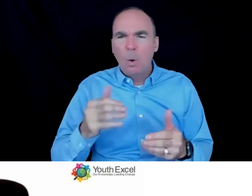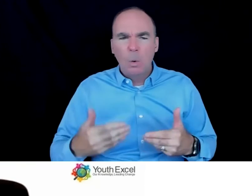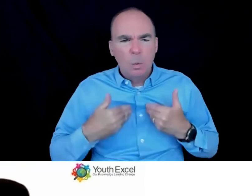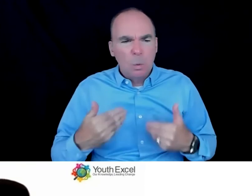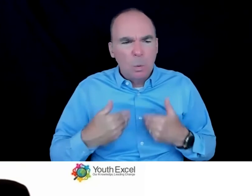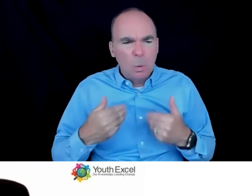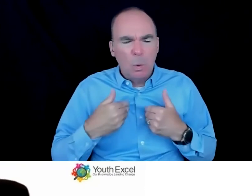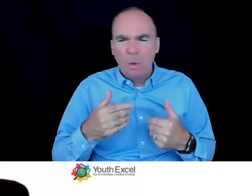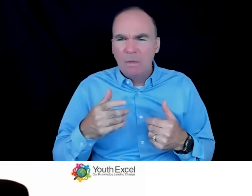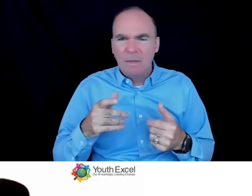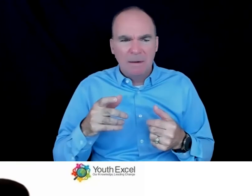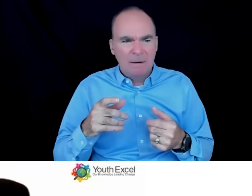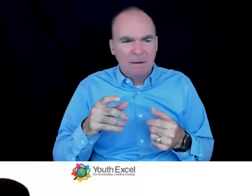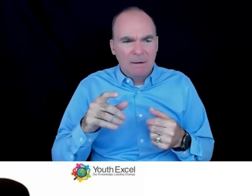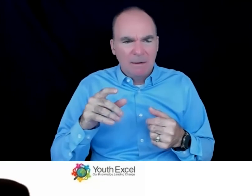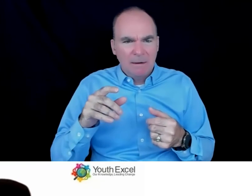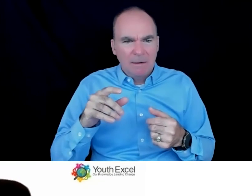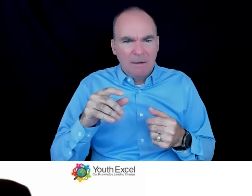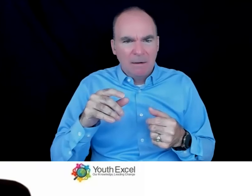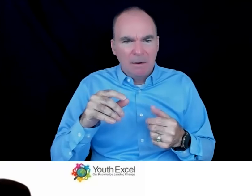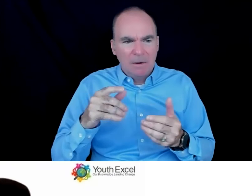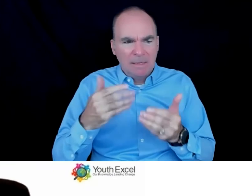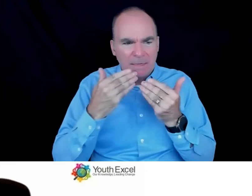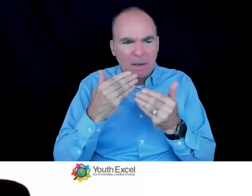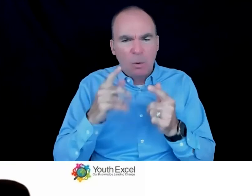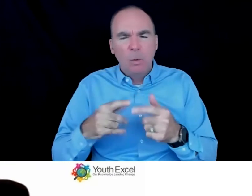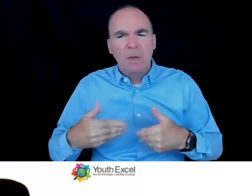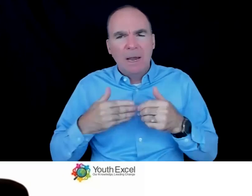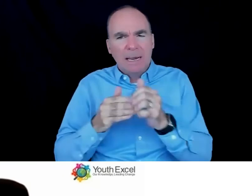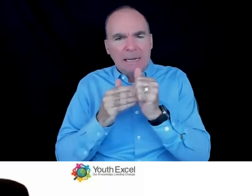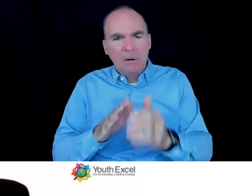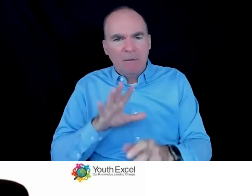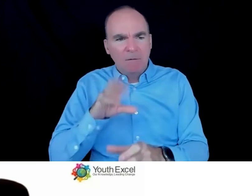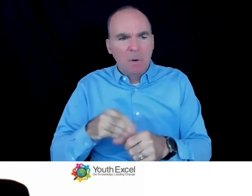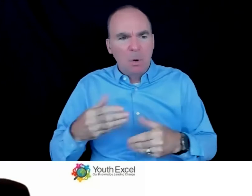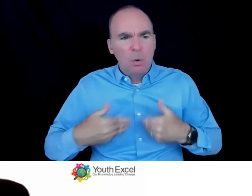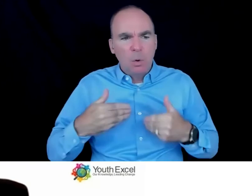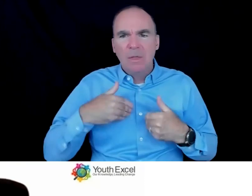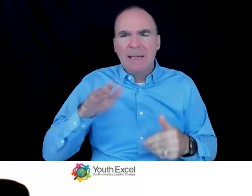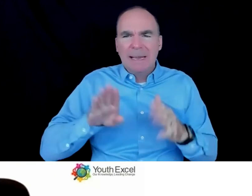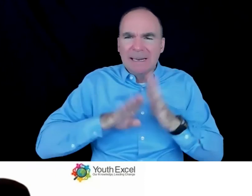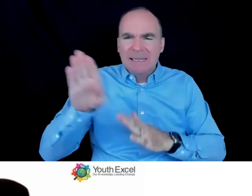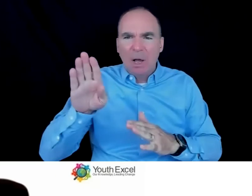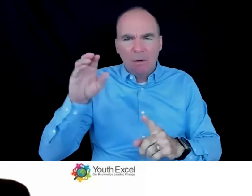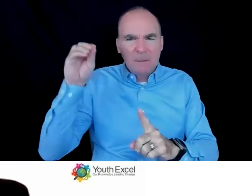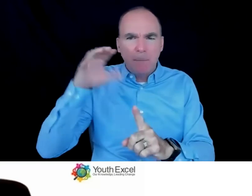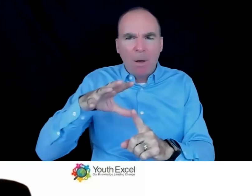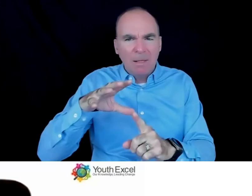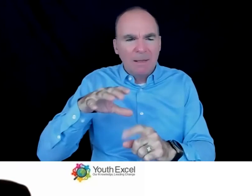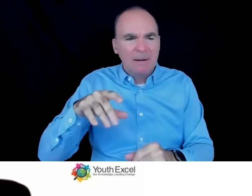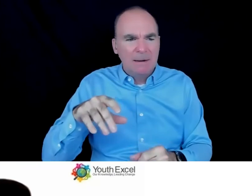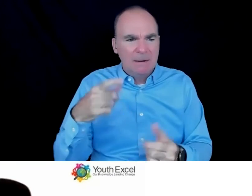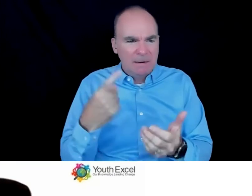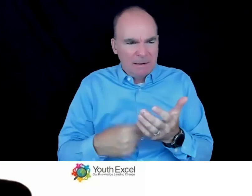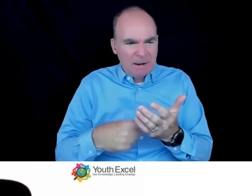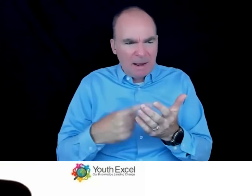like to say Asante Sana, which is a Kiswahili word, to the young leaders who participated in the Youth Excel activities and demonstrated how these